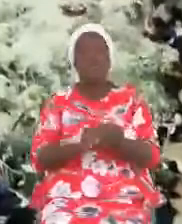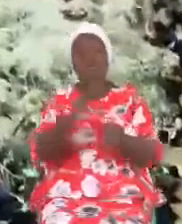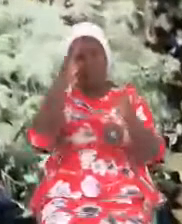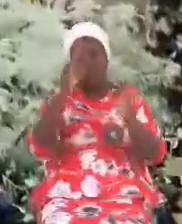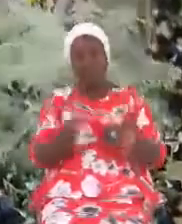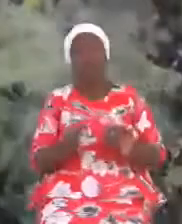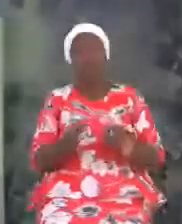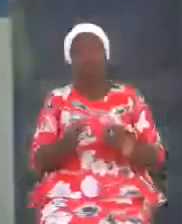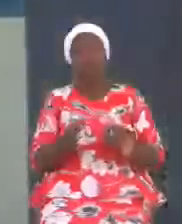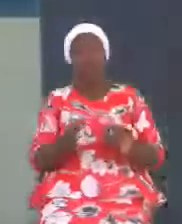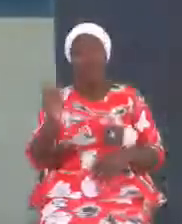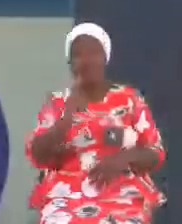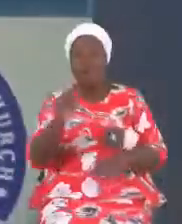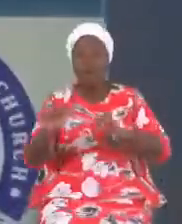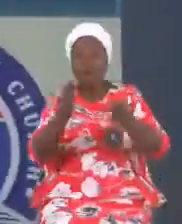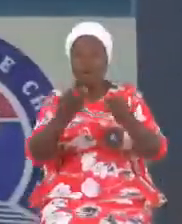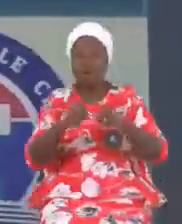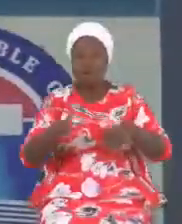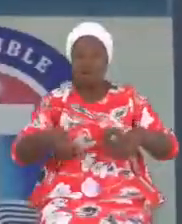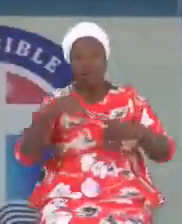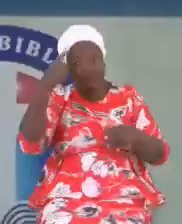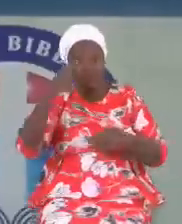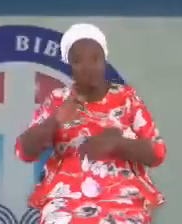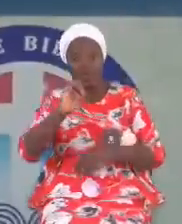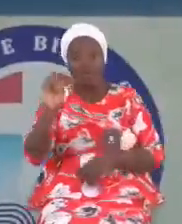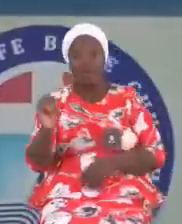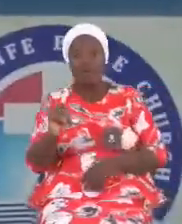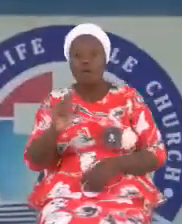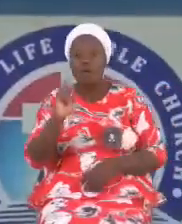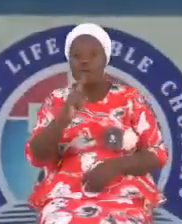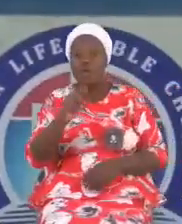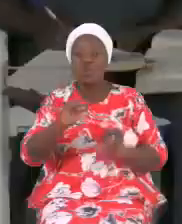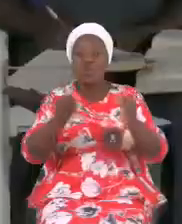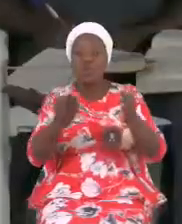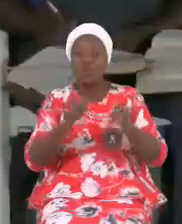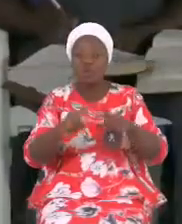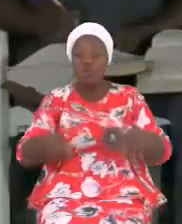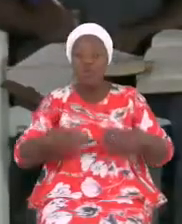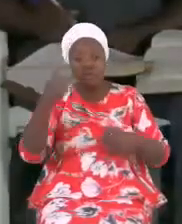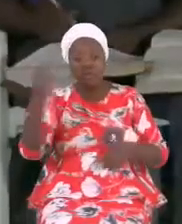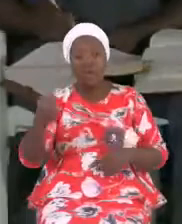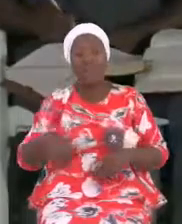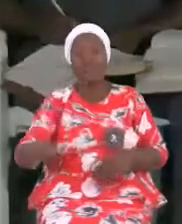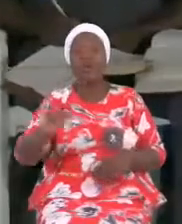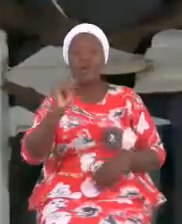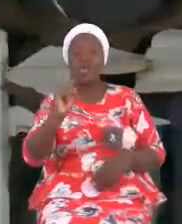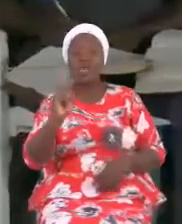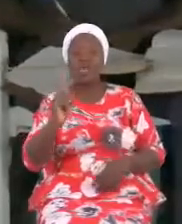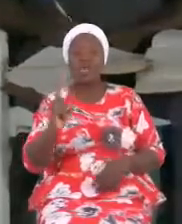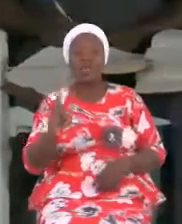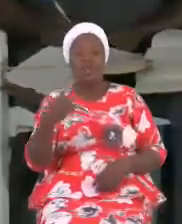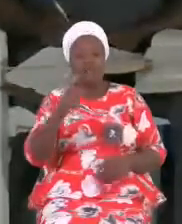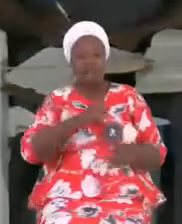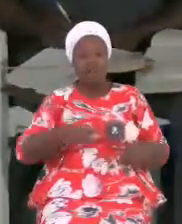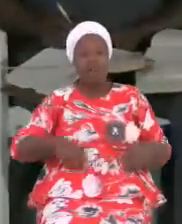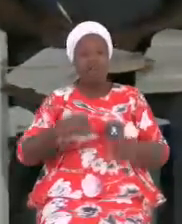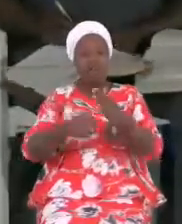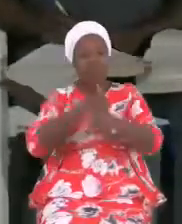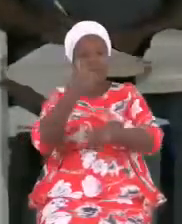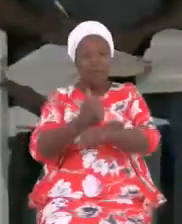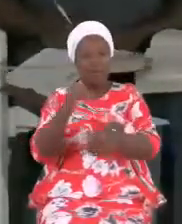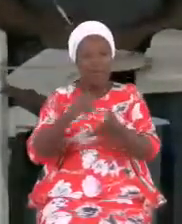Where do you want to live forever? I said, where do you want to live forever? The Lord confirm it in your life